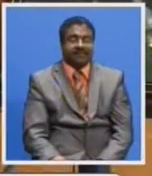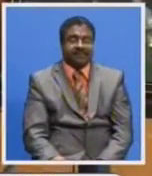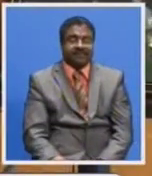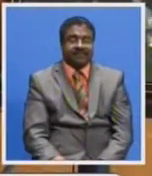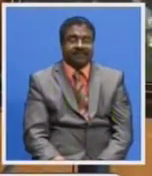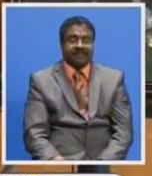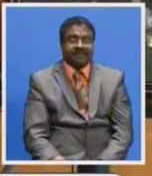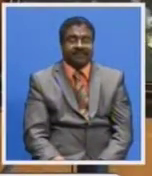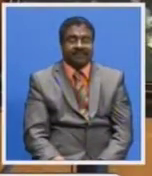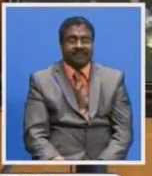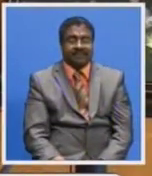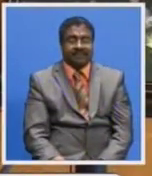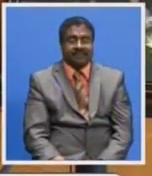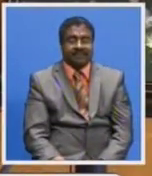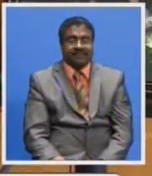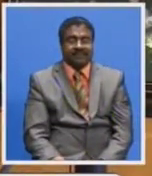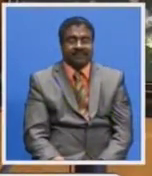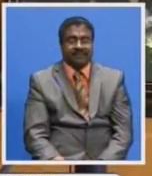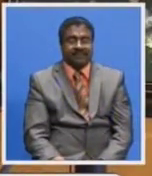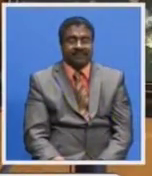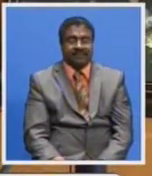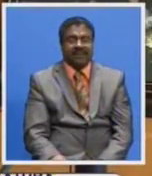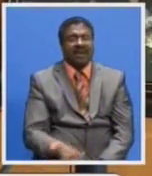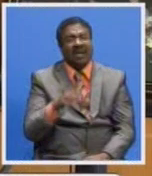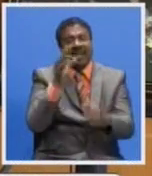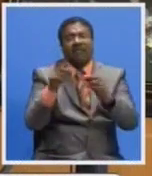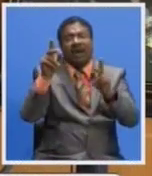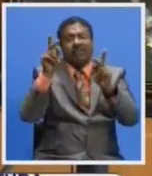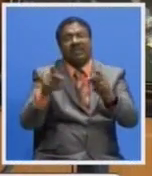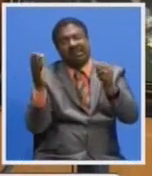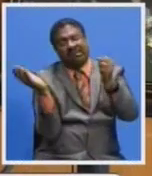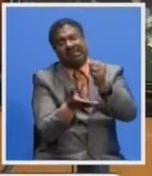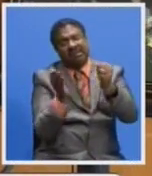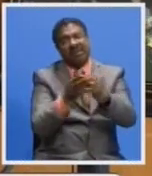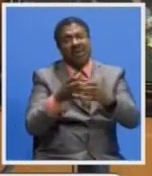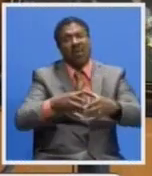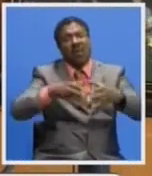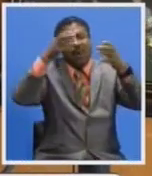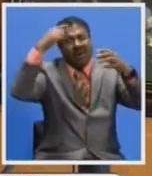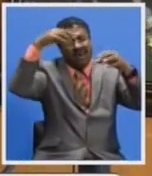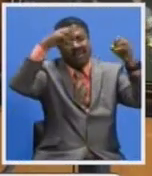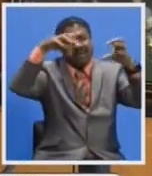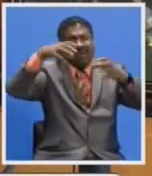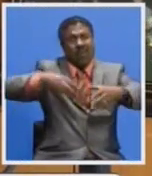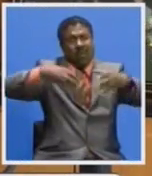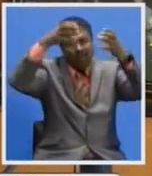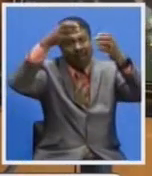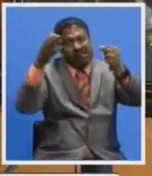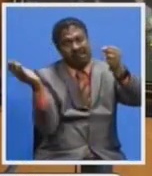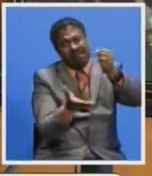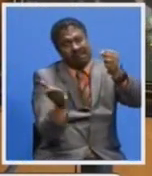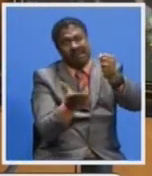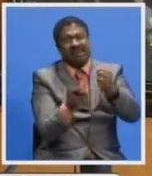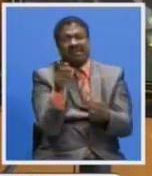The suspect did not derive any economic gain from the action. It must be distinguished that in a case